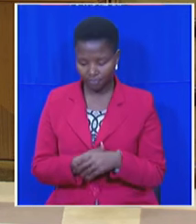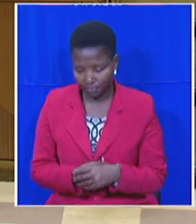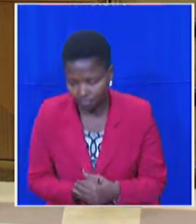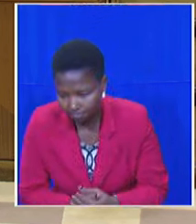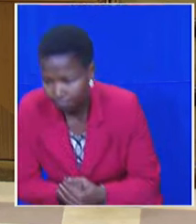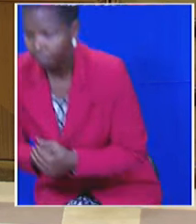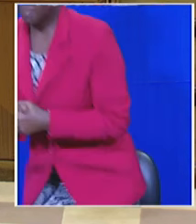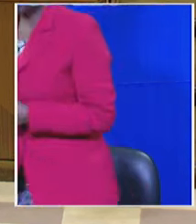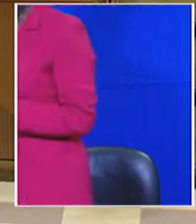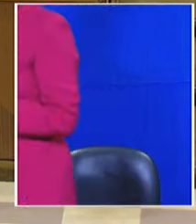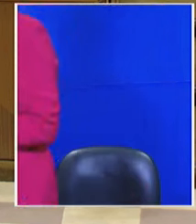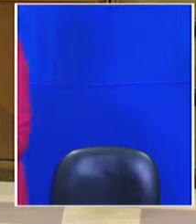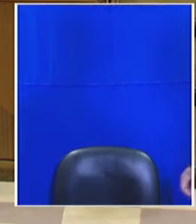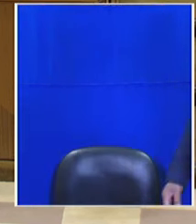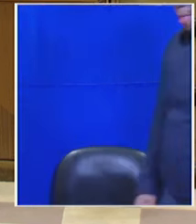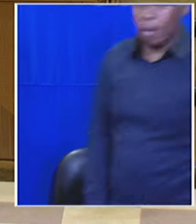ANC.